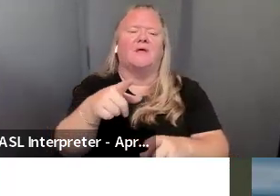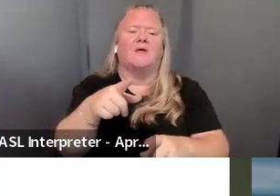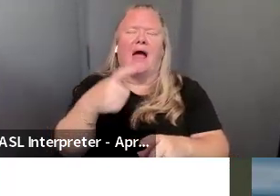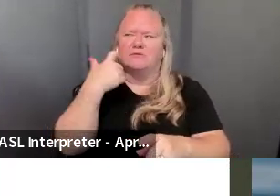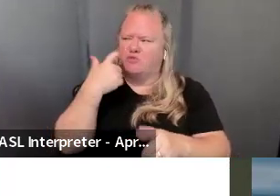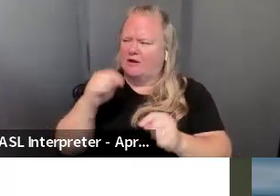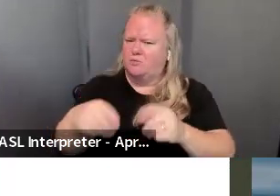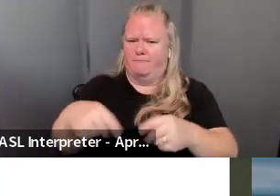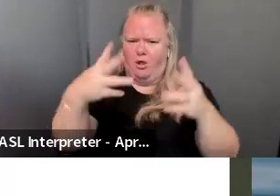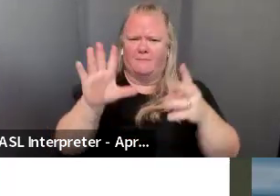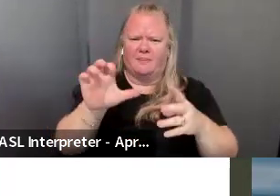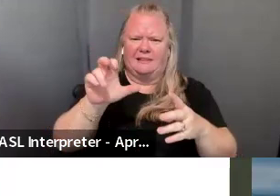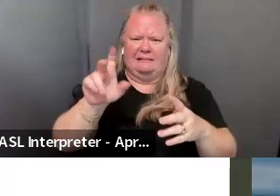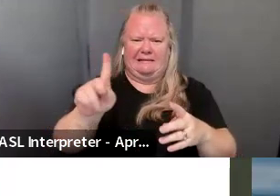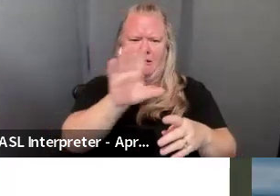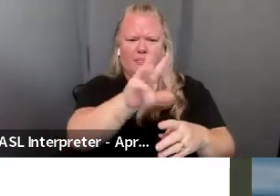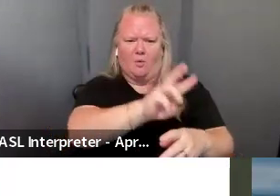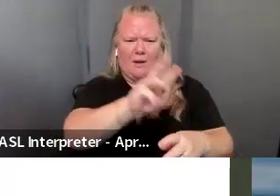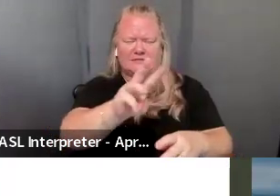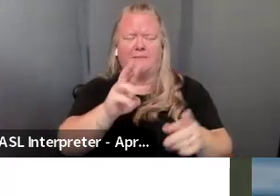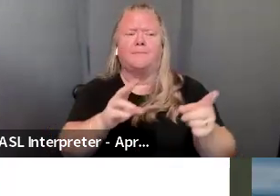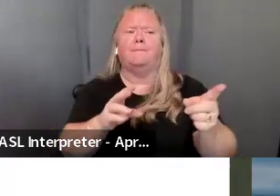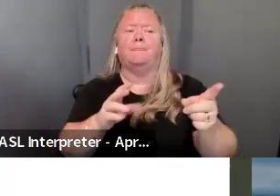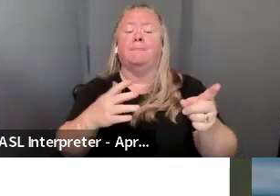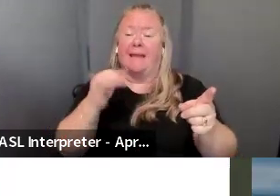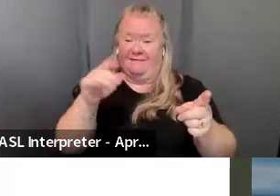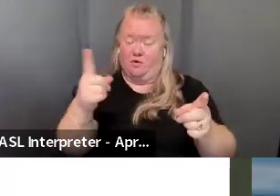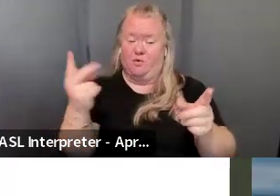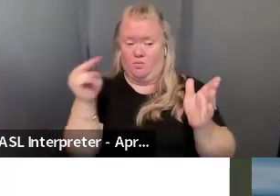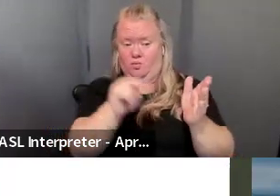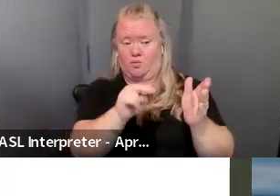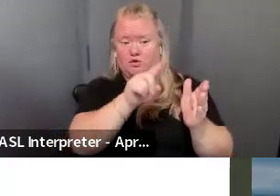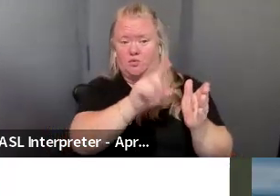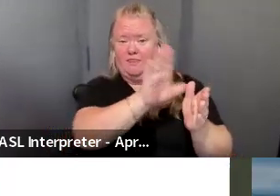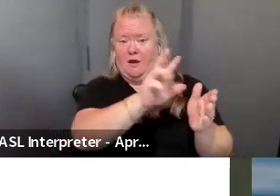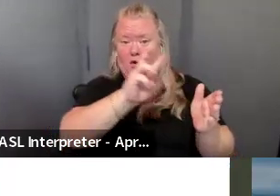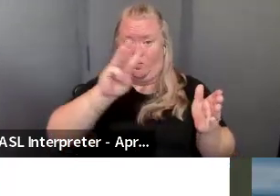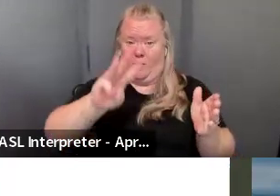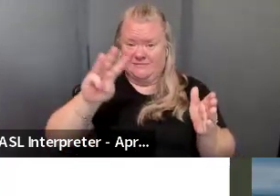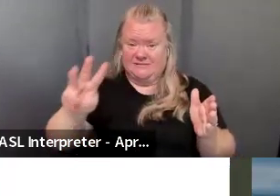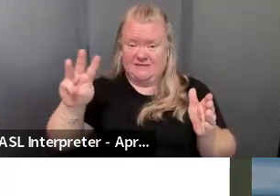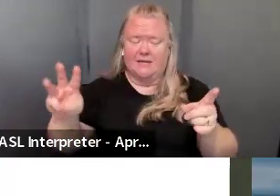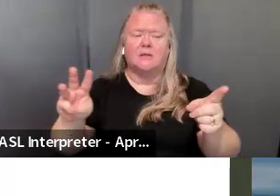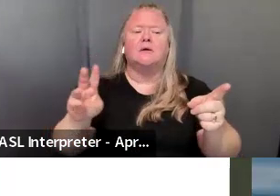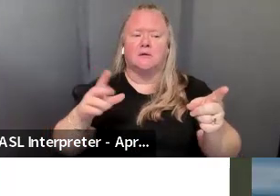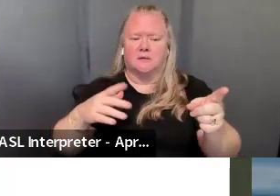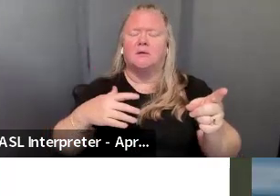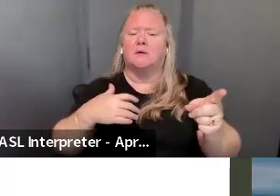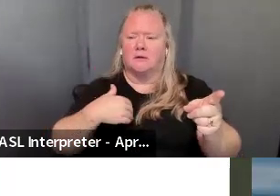was just trying to pull up the link on their website. But if you go to their website, there